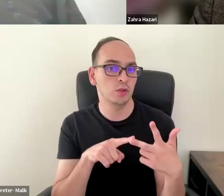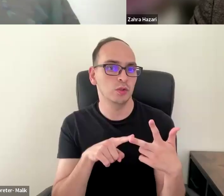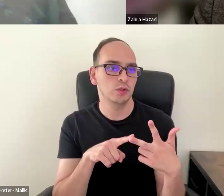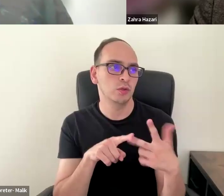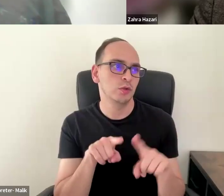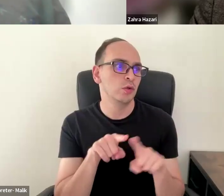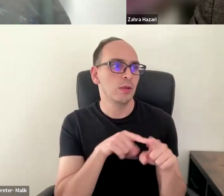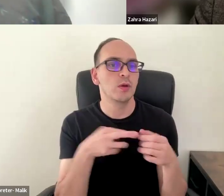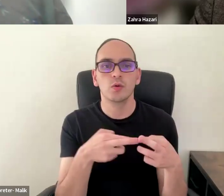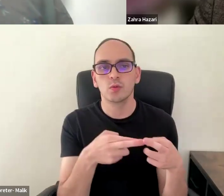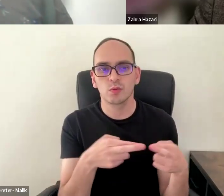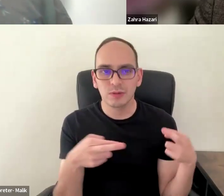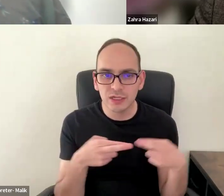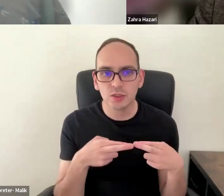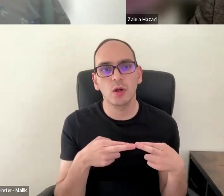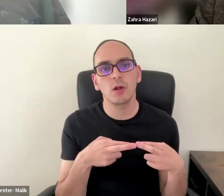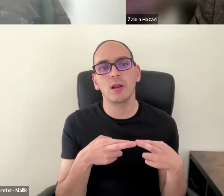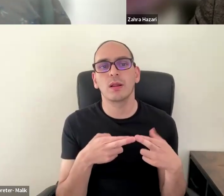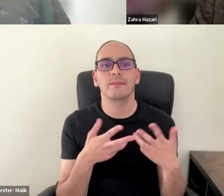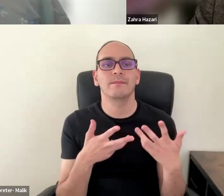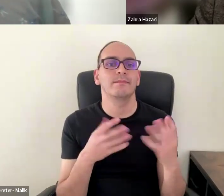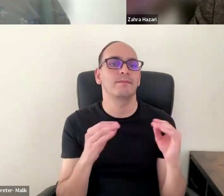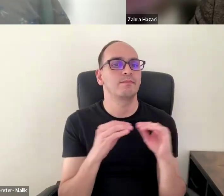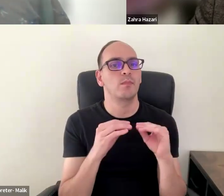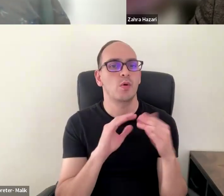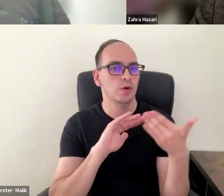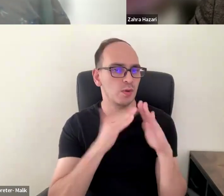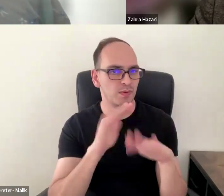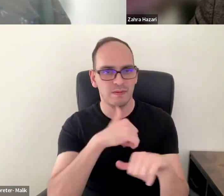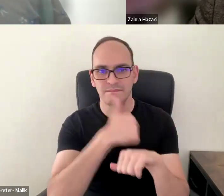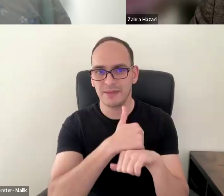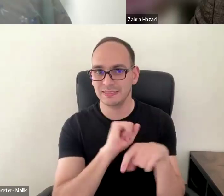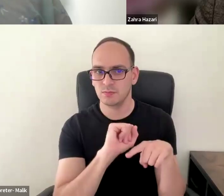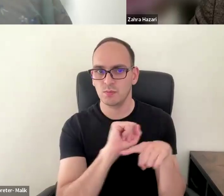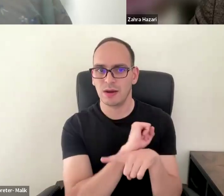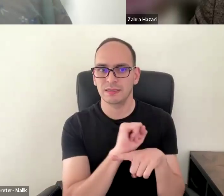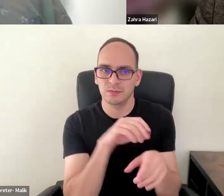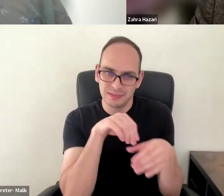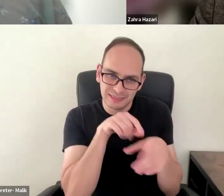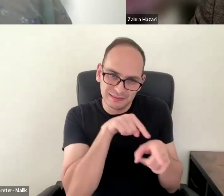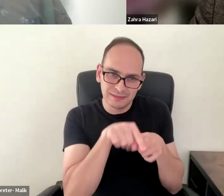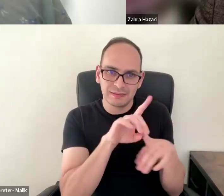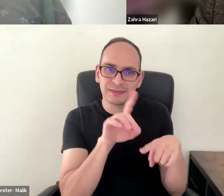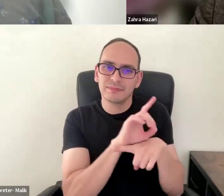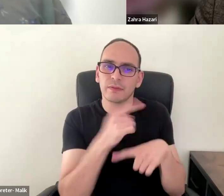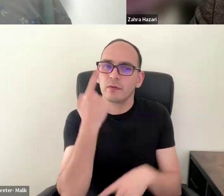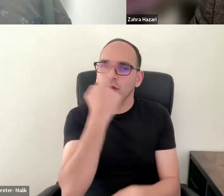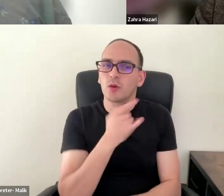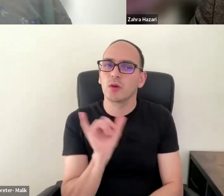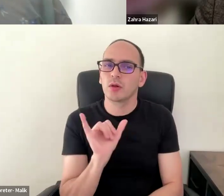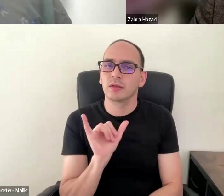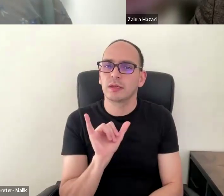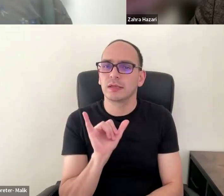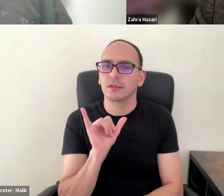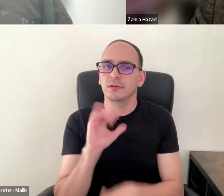like regional and more sort of community-based practices within disciplines. And I'm wondering what that looks like to